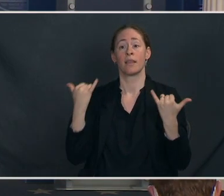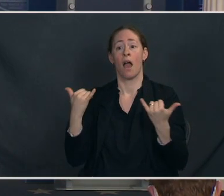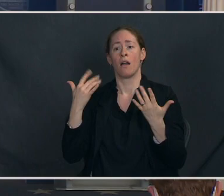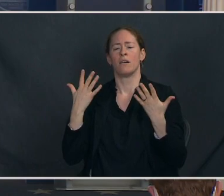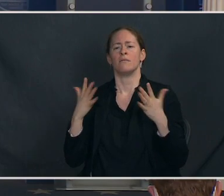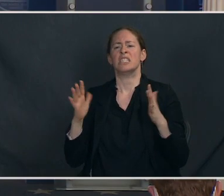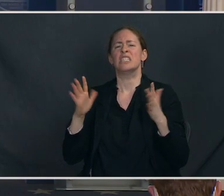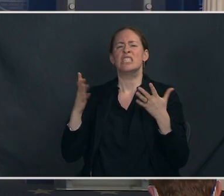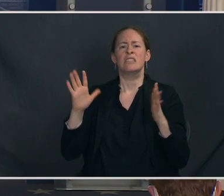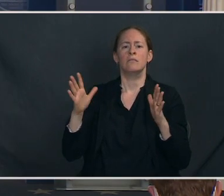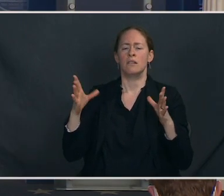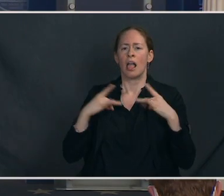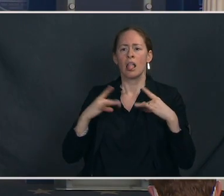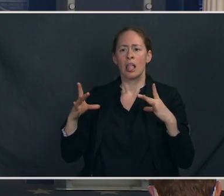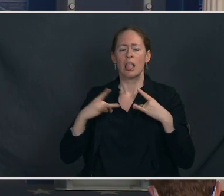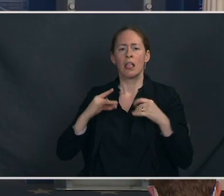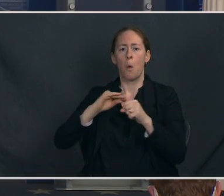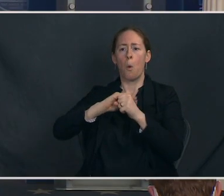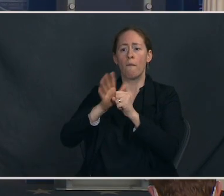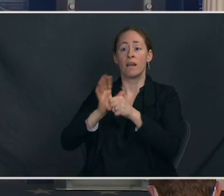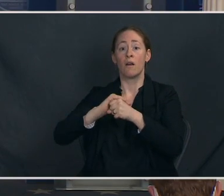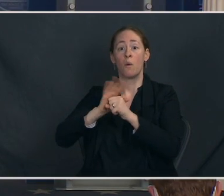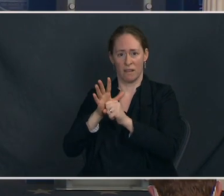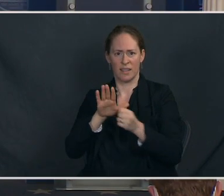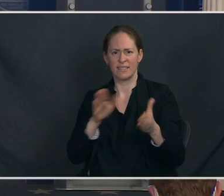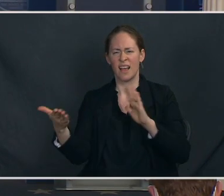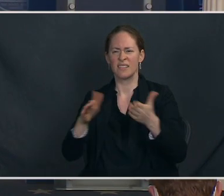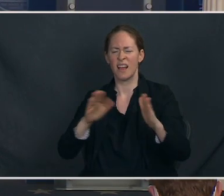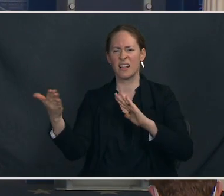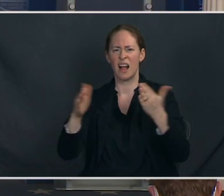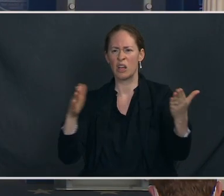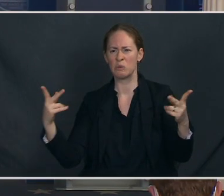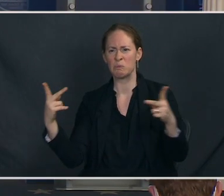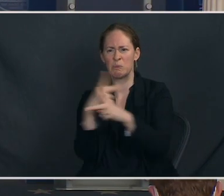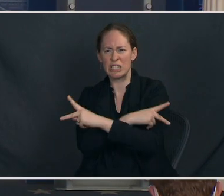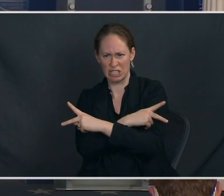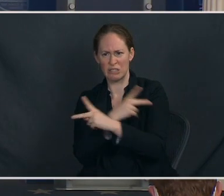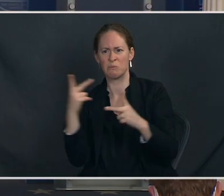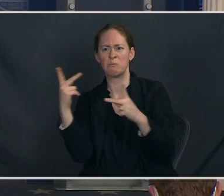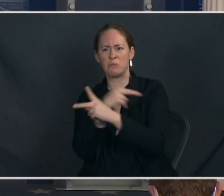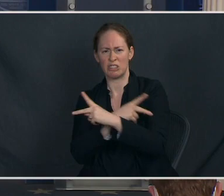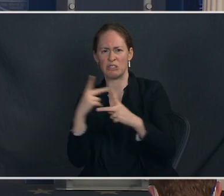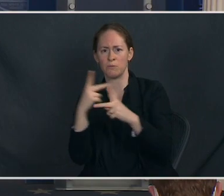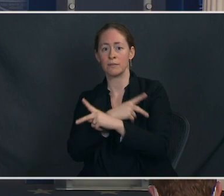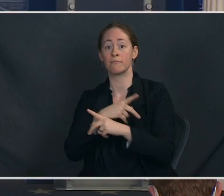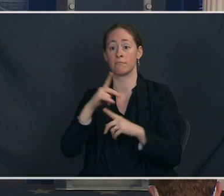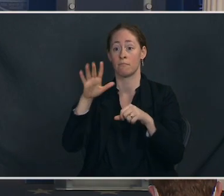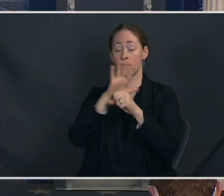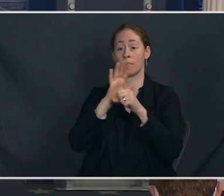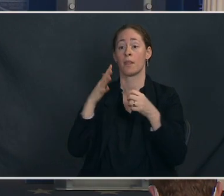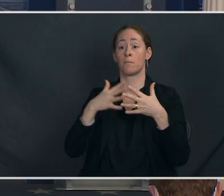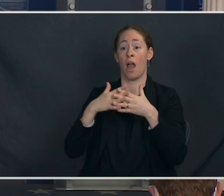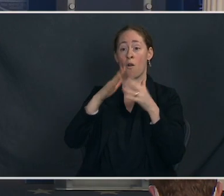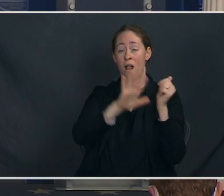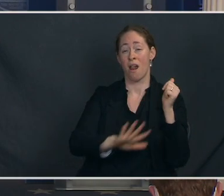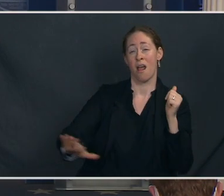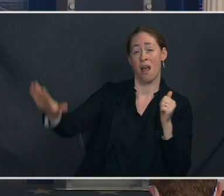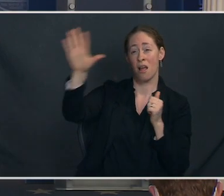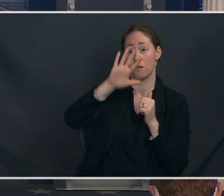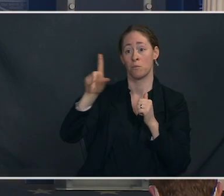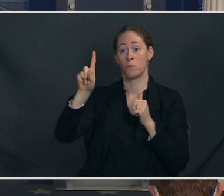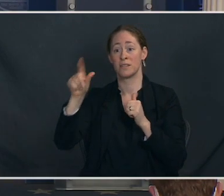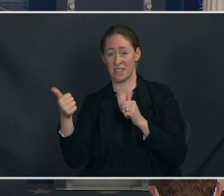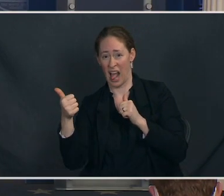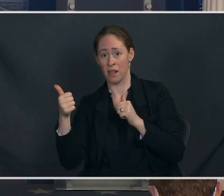rates. 1 in 10 black Americans and 1 in 11 Latino workers are currently unemployed. By